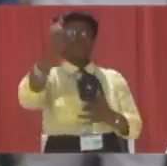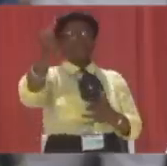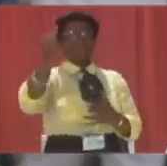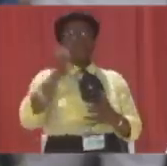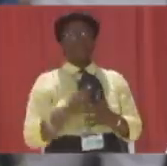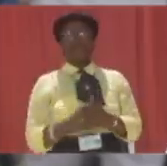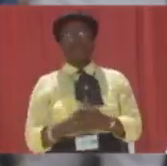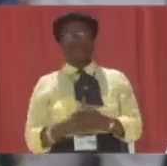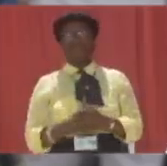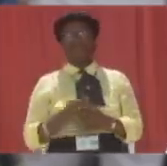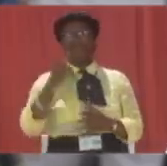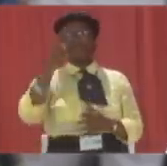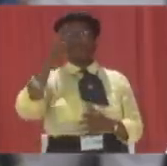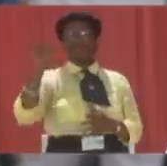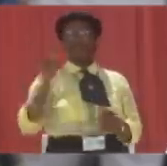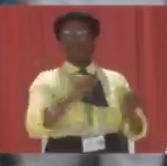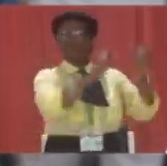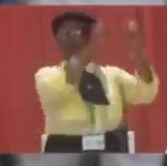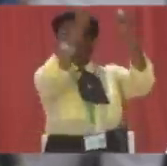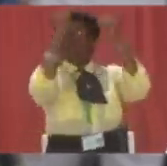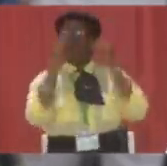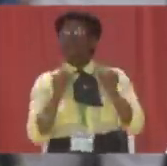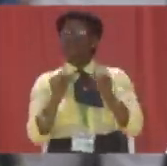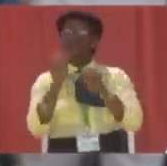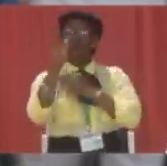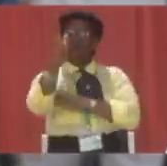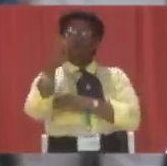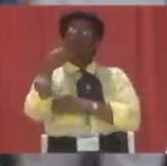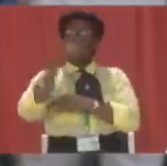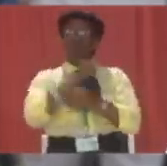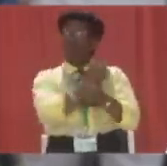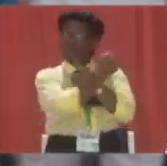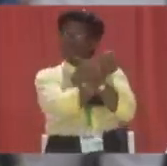And the Almighty God who saved our souls,